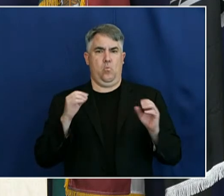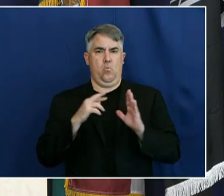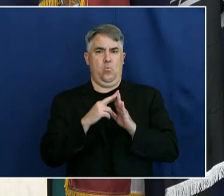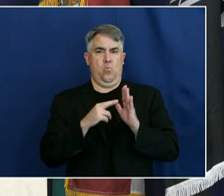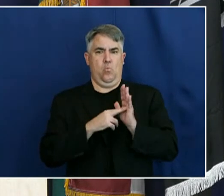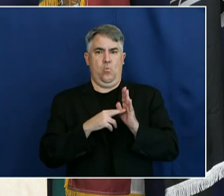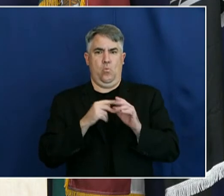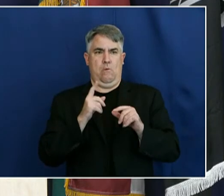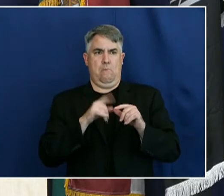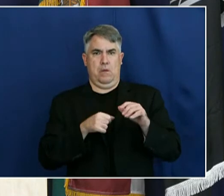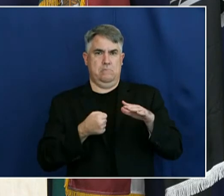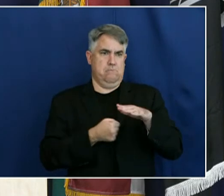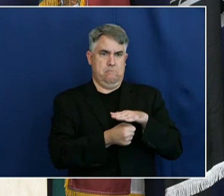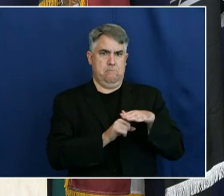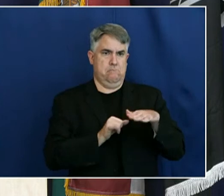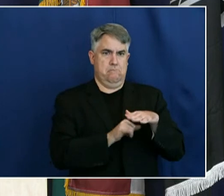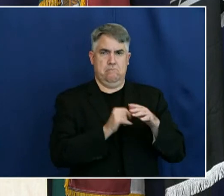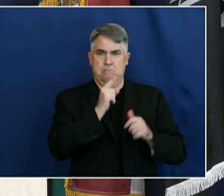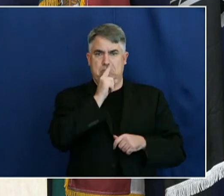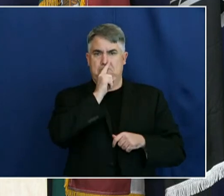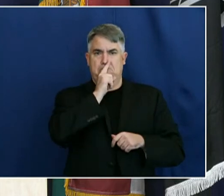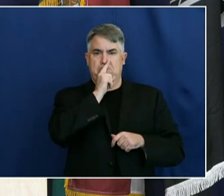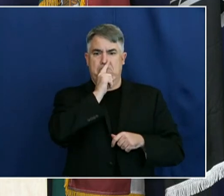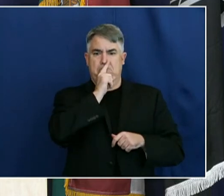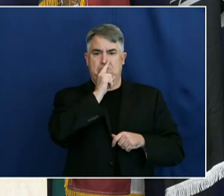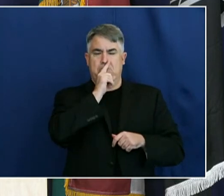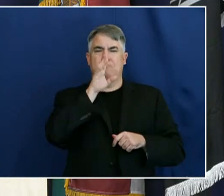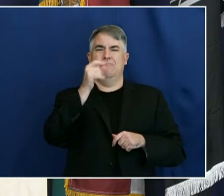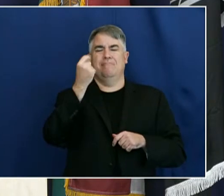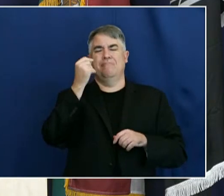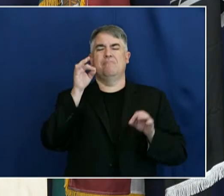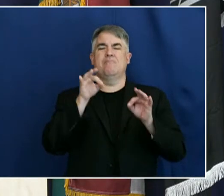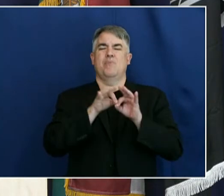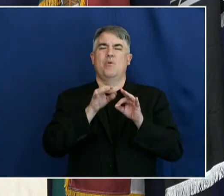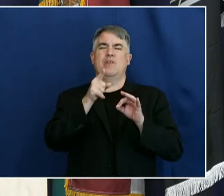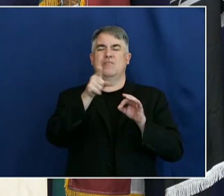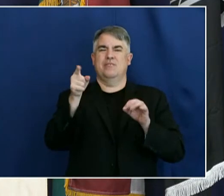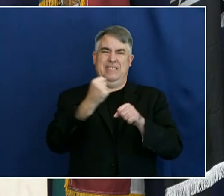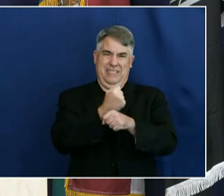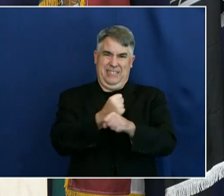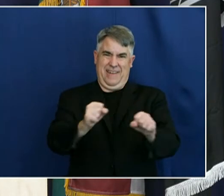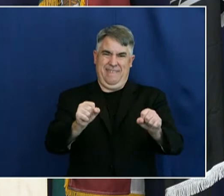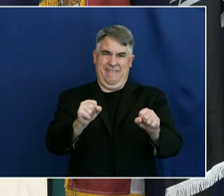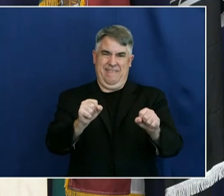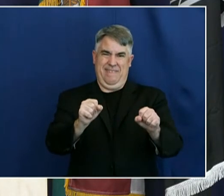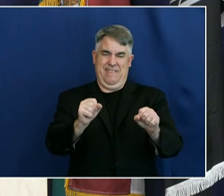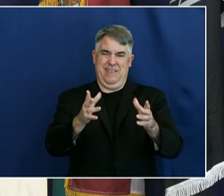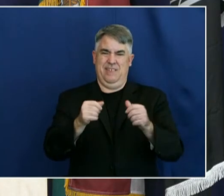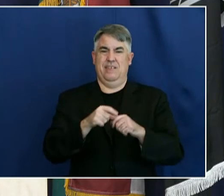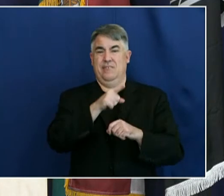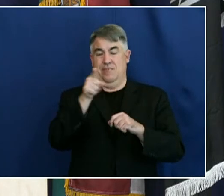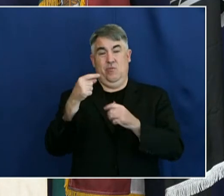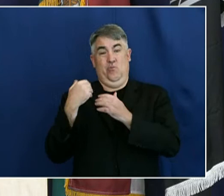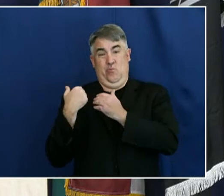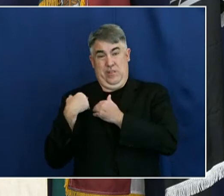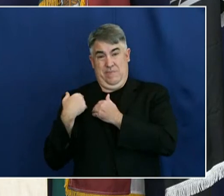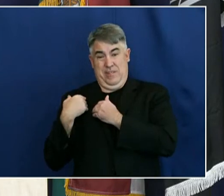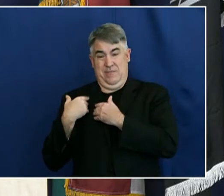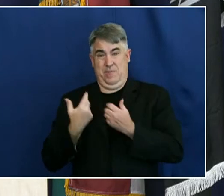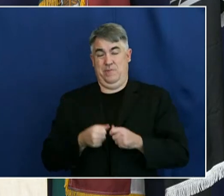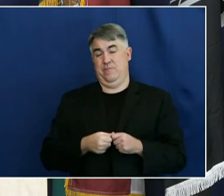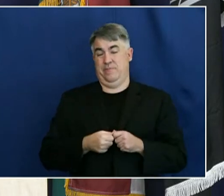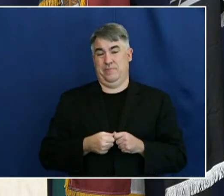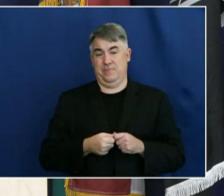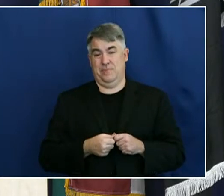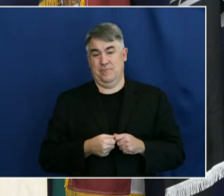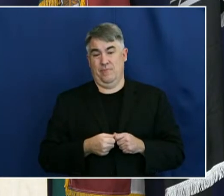travel. But I think, Matt, our message is we want people to be safe, and we're asking folks to be responsible. And so if they, you know, make that